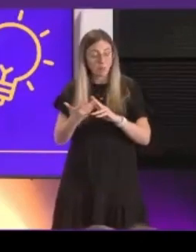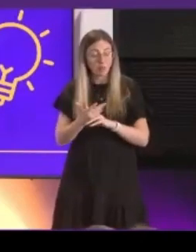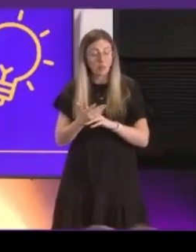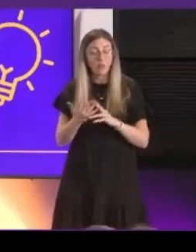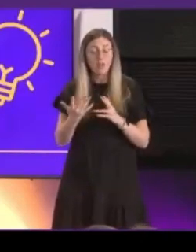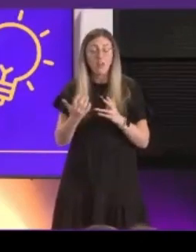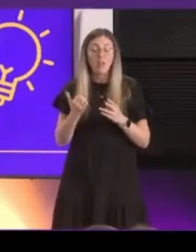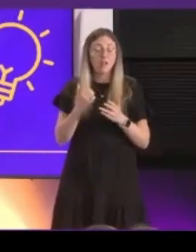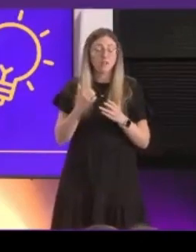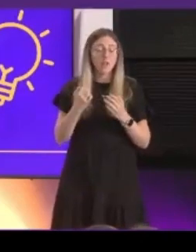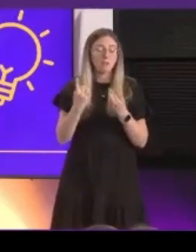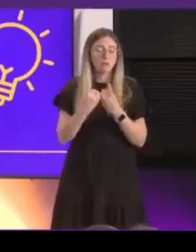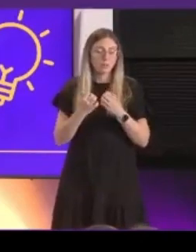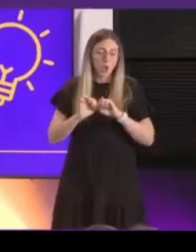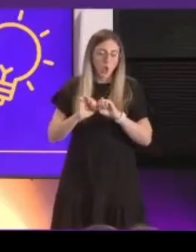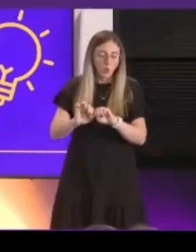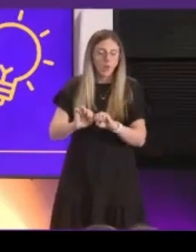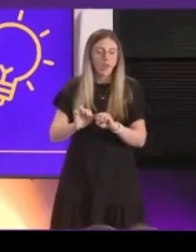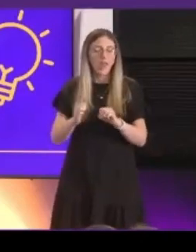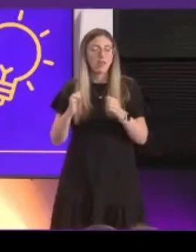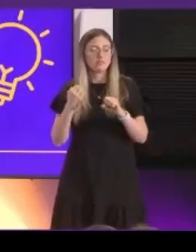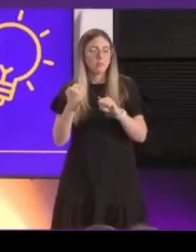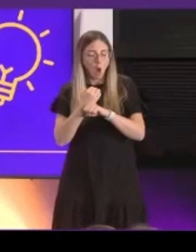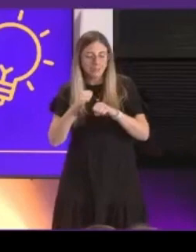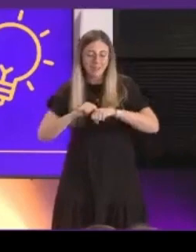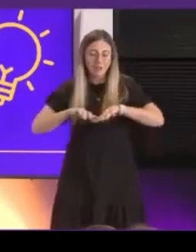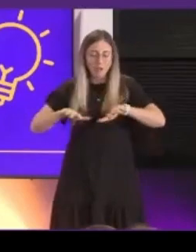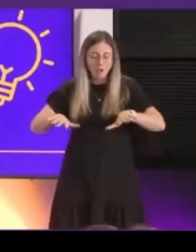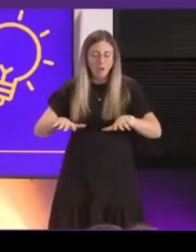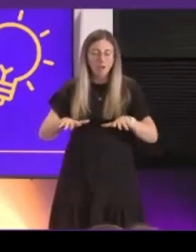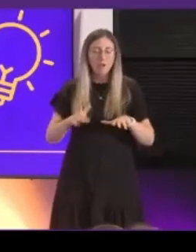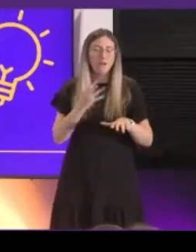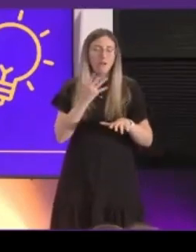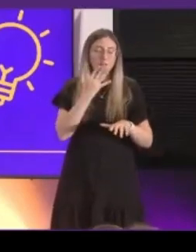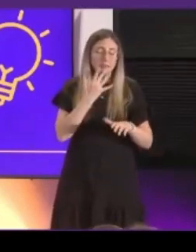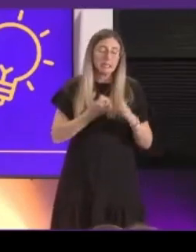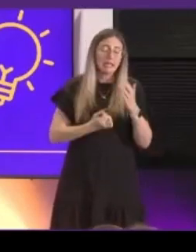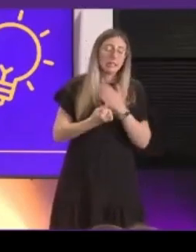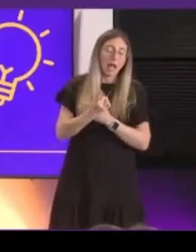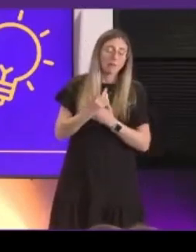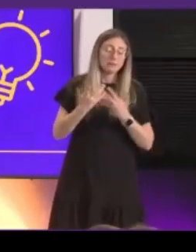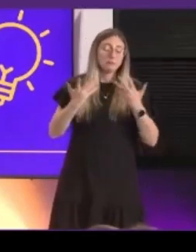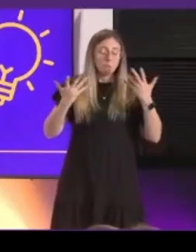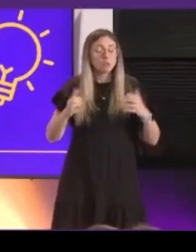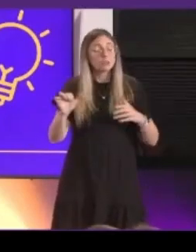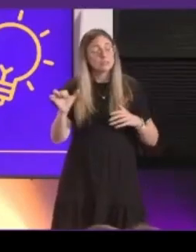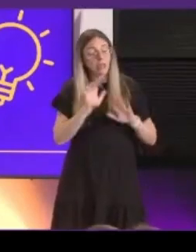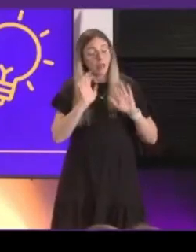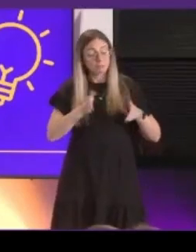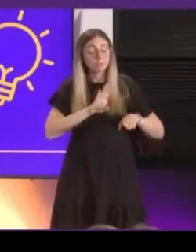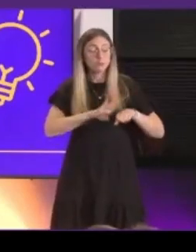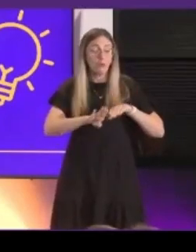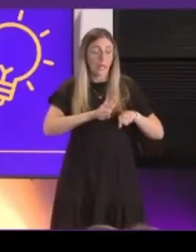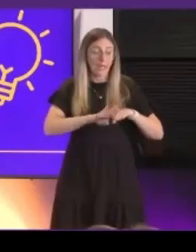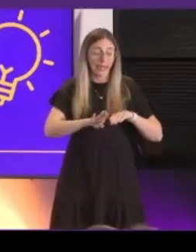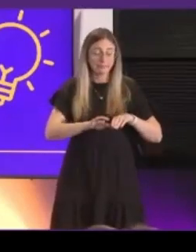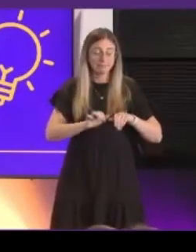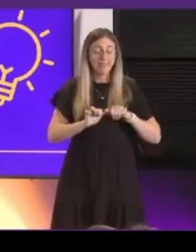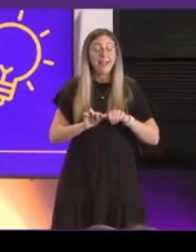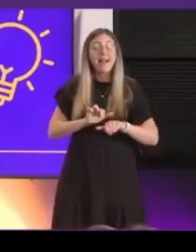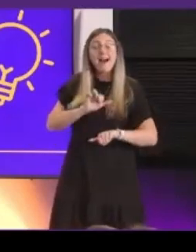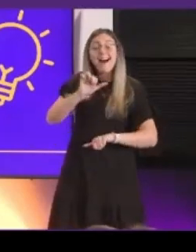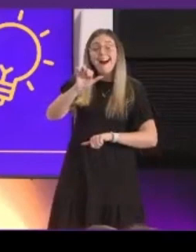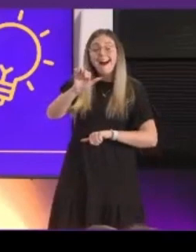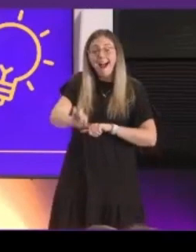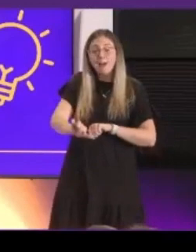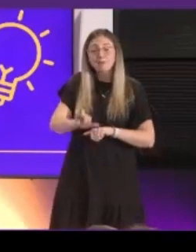marketer, a product owner, et cetera, et cetera. Okay, so table stakes with a build standard towards it. All right. After that,